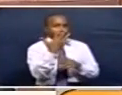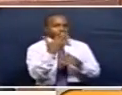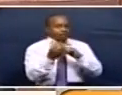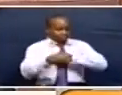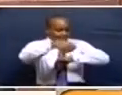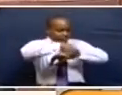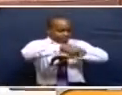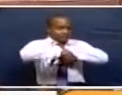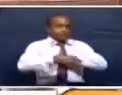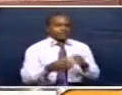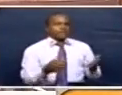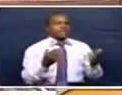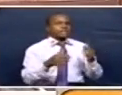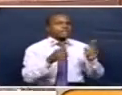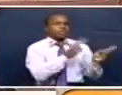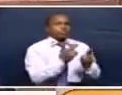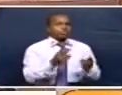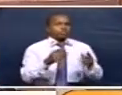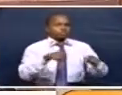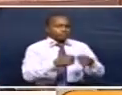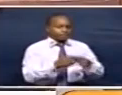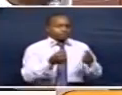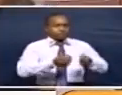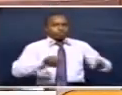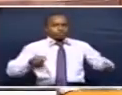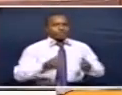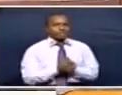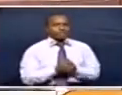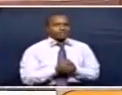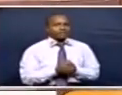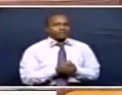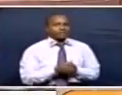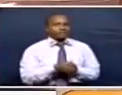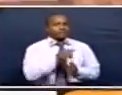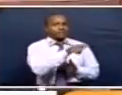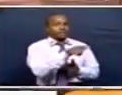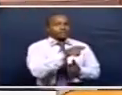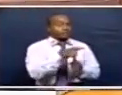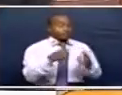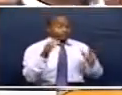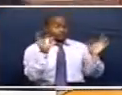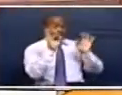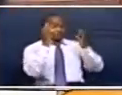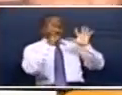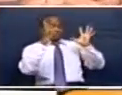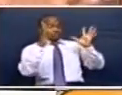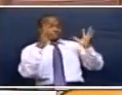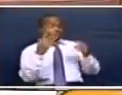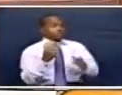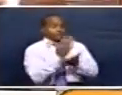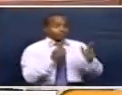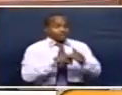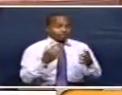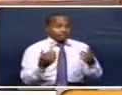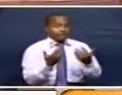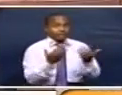government breakage of equipment. I mean, this is strange as it comes. You know, at times I'm bombarded by things,